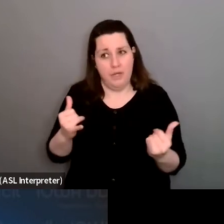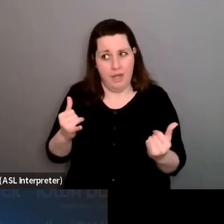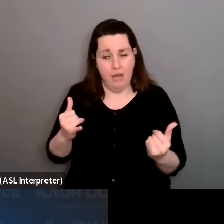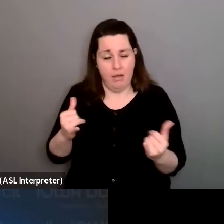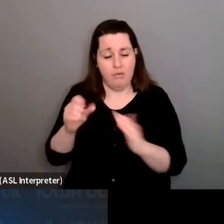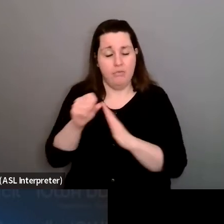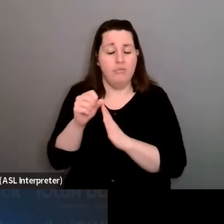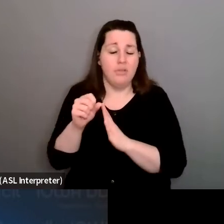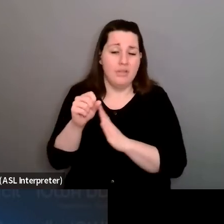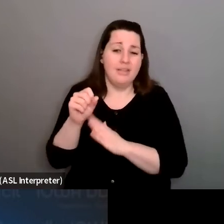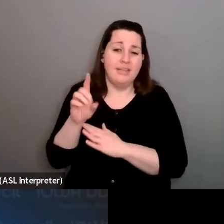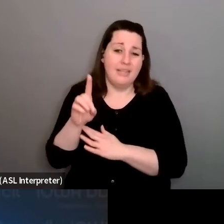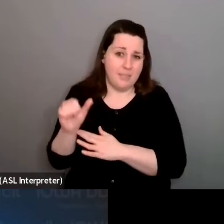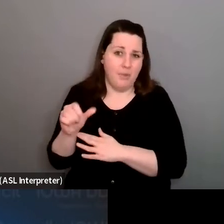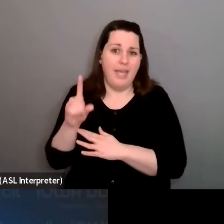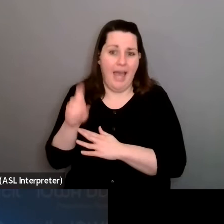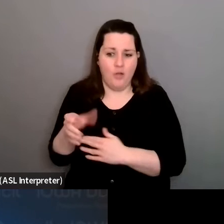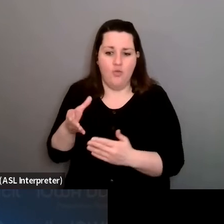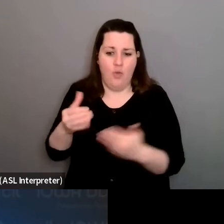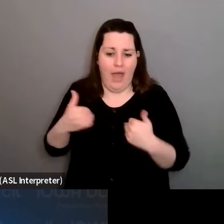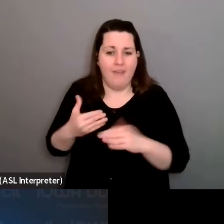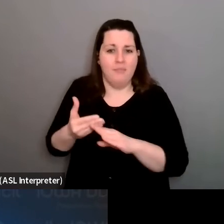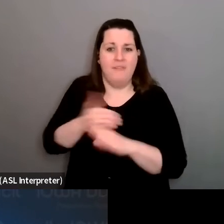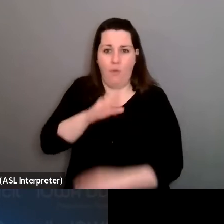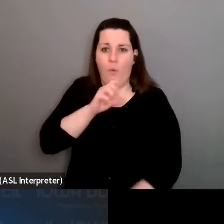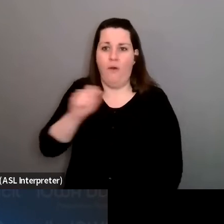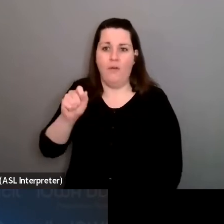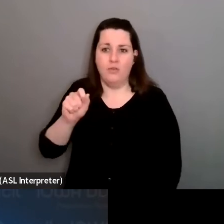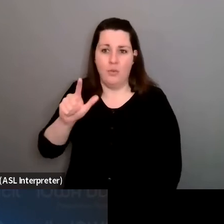the disability had to have been present at the age of 26.